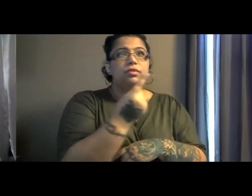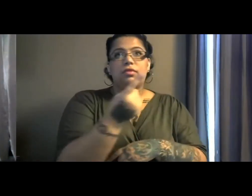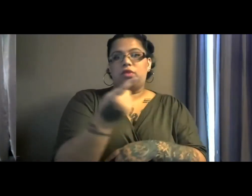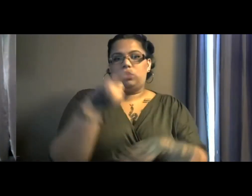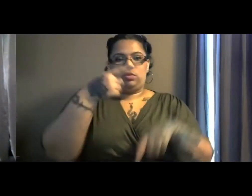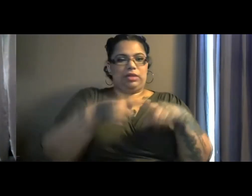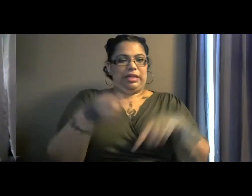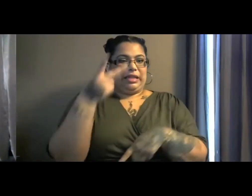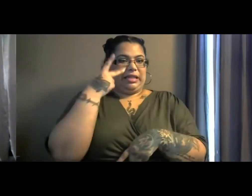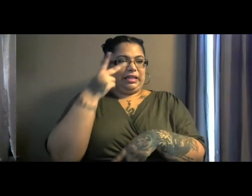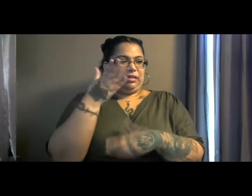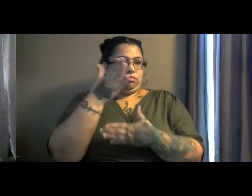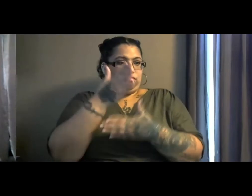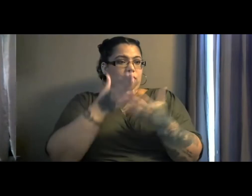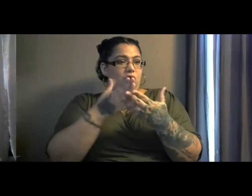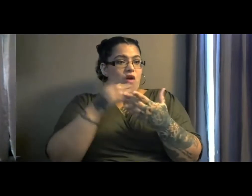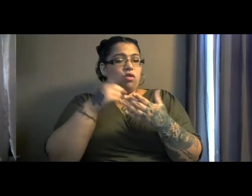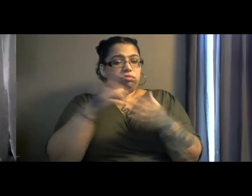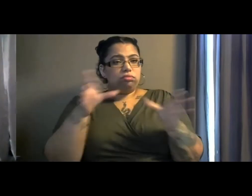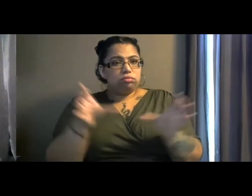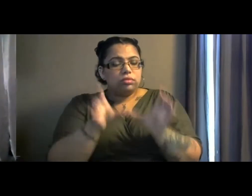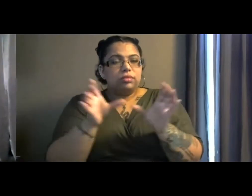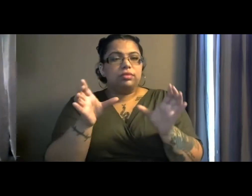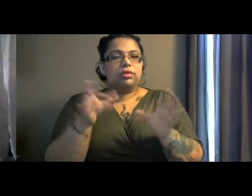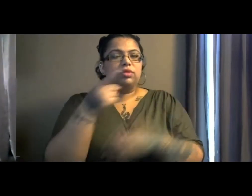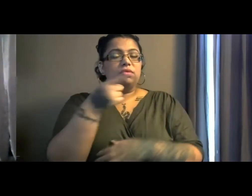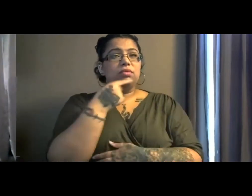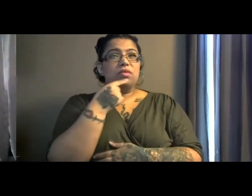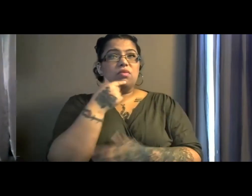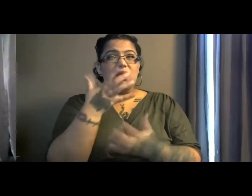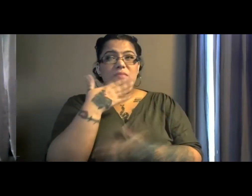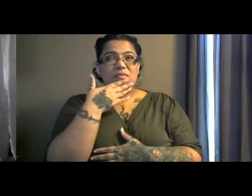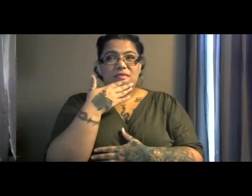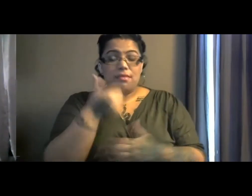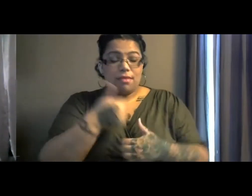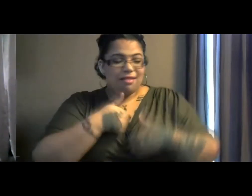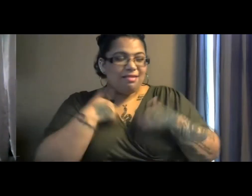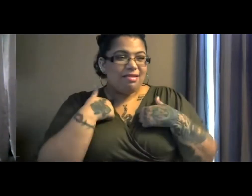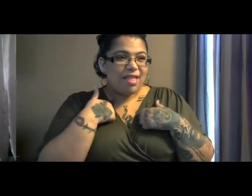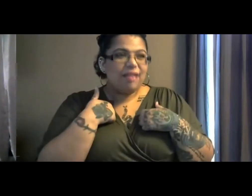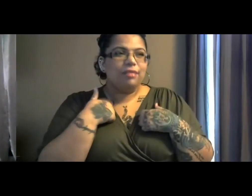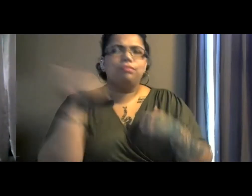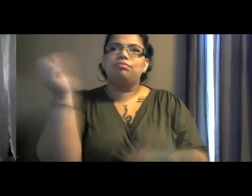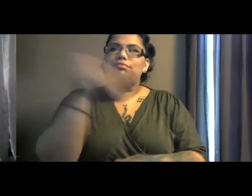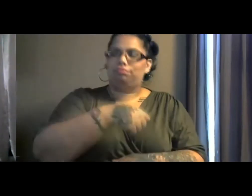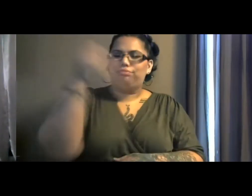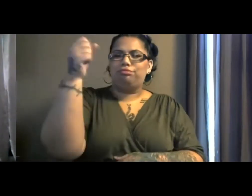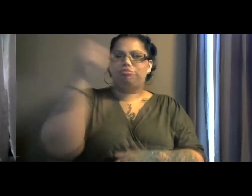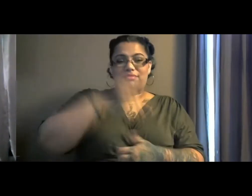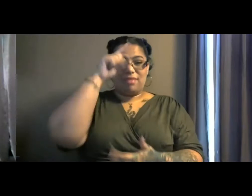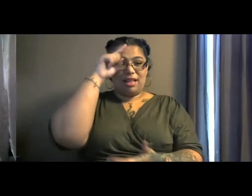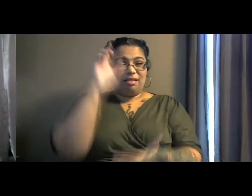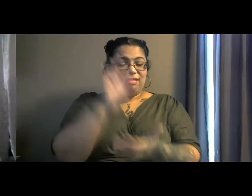game. Say you want a better life, you better believe it.